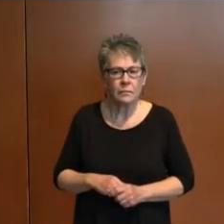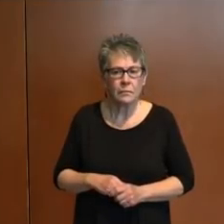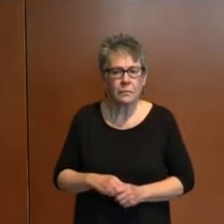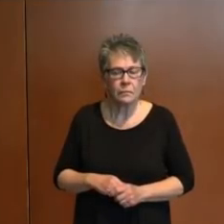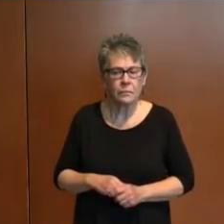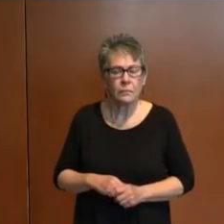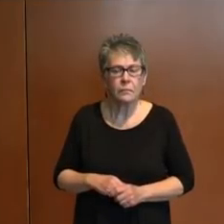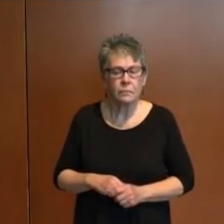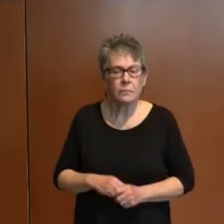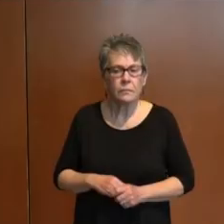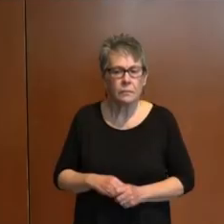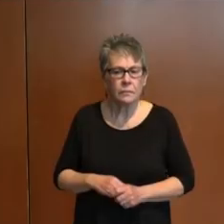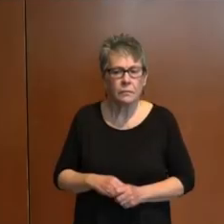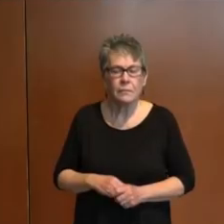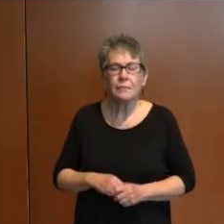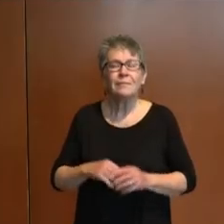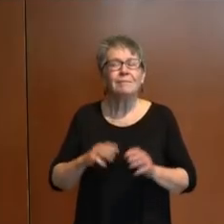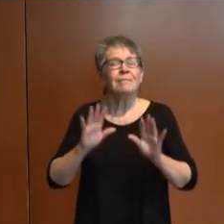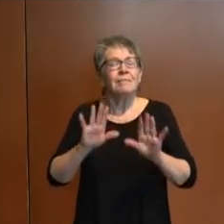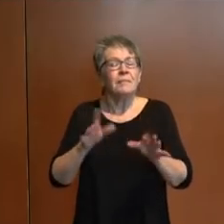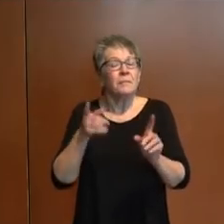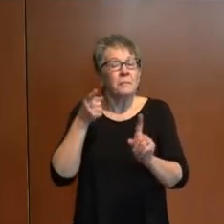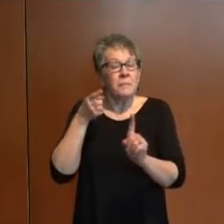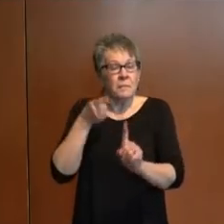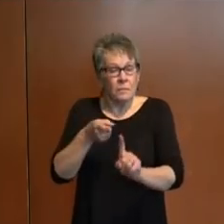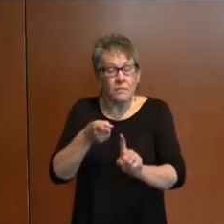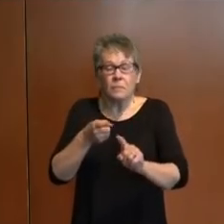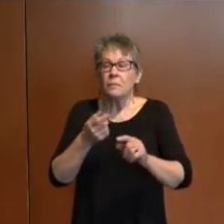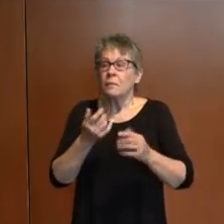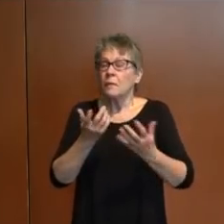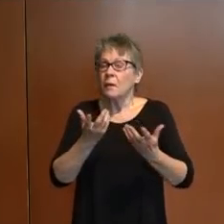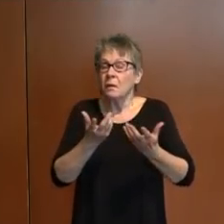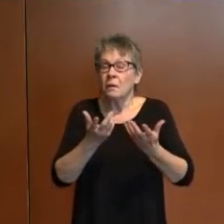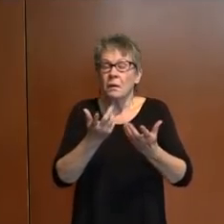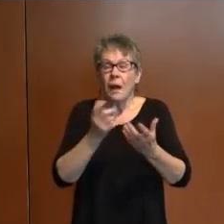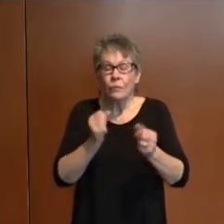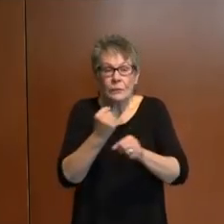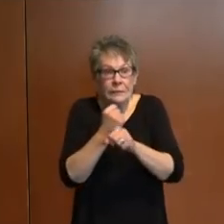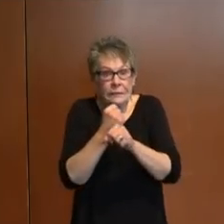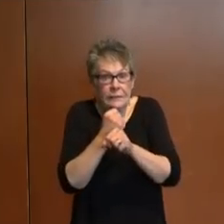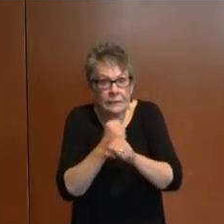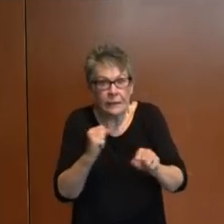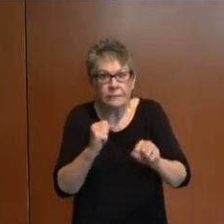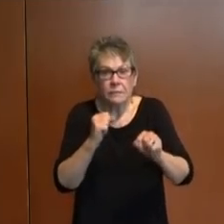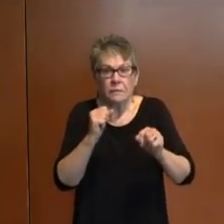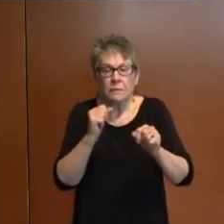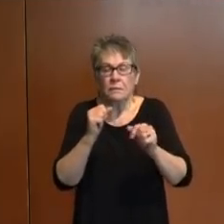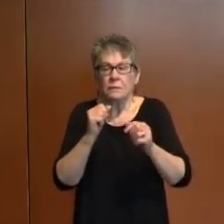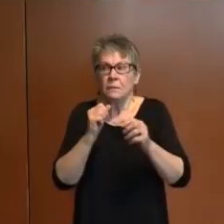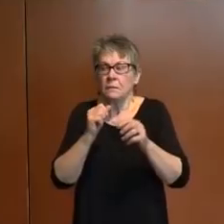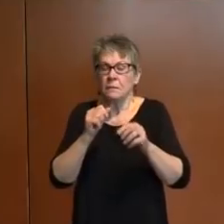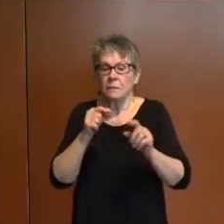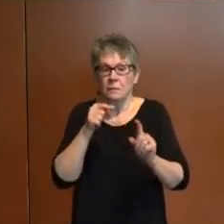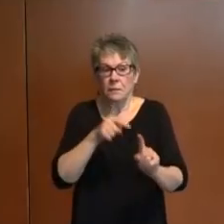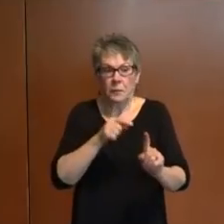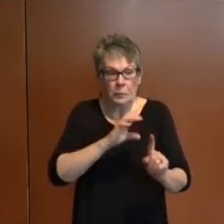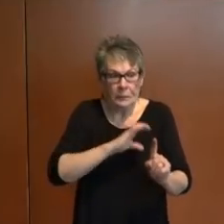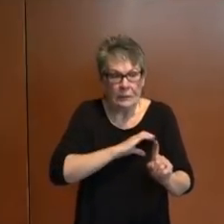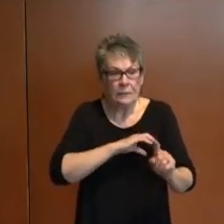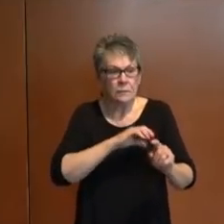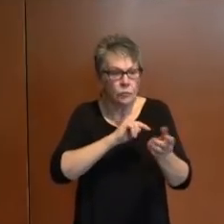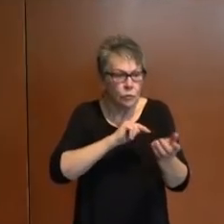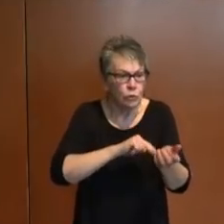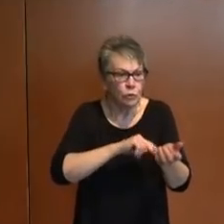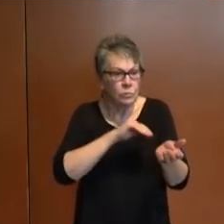paramount. We can't emphasize that enough. Heroism, there's nothing, it's just, that's the word, right? It's just extraordinary, the work